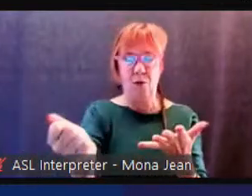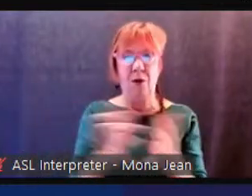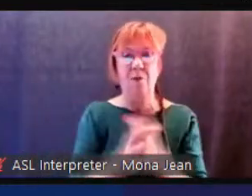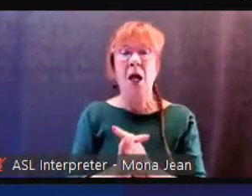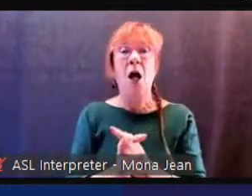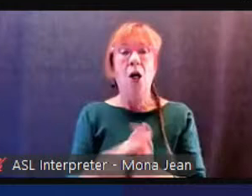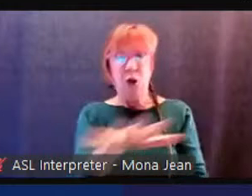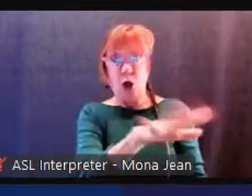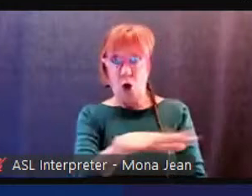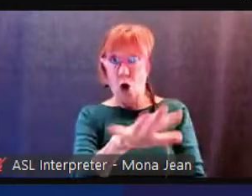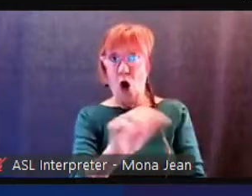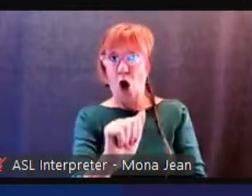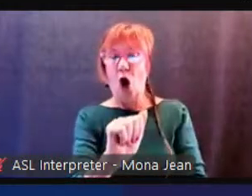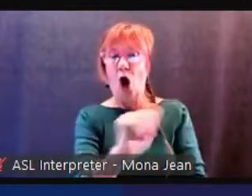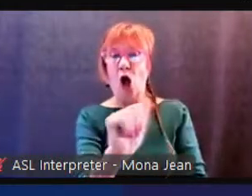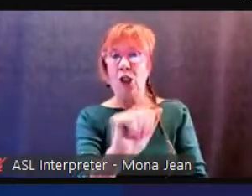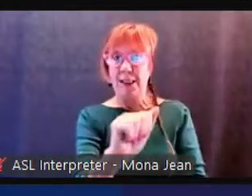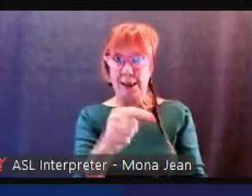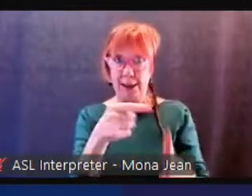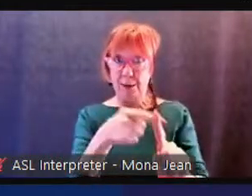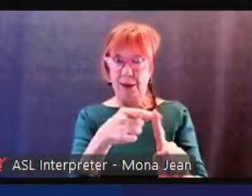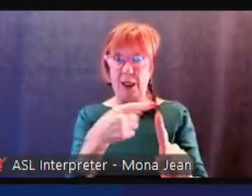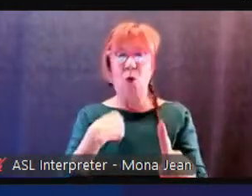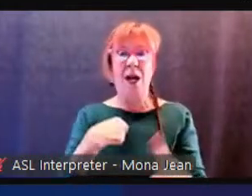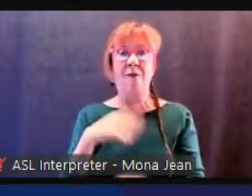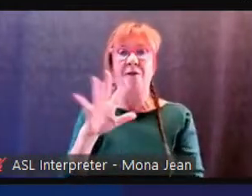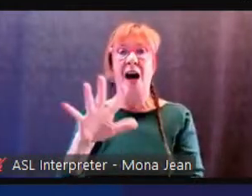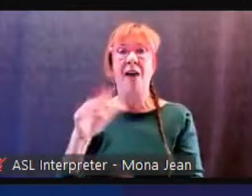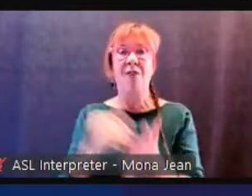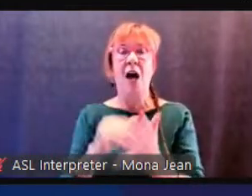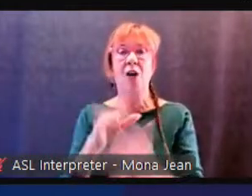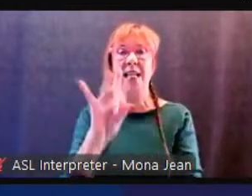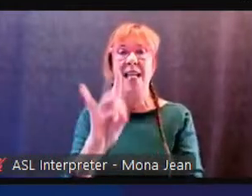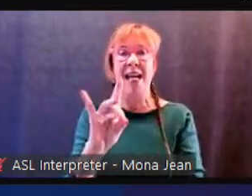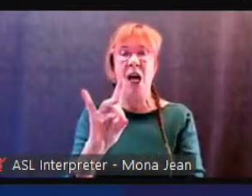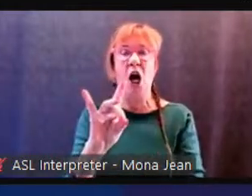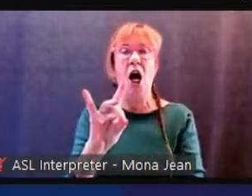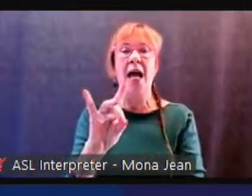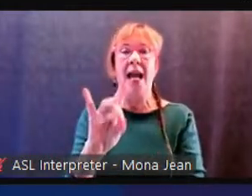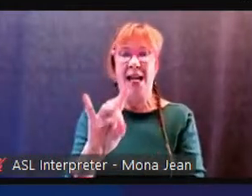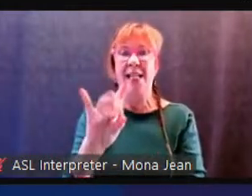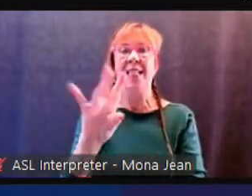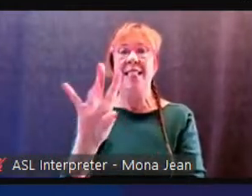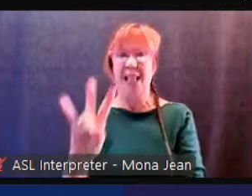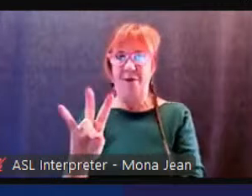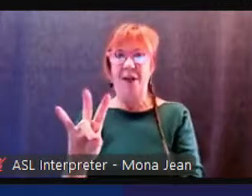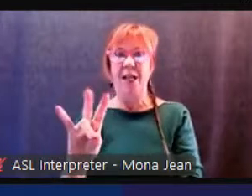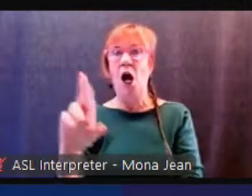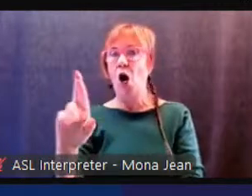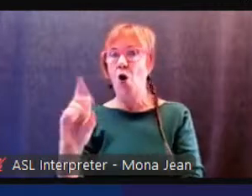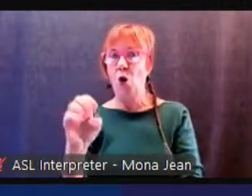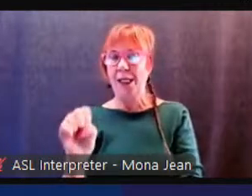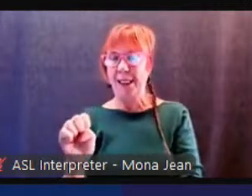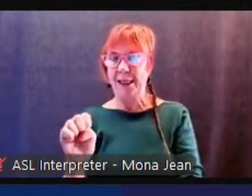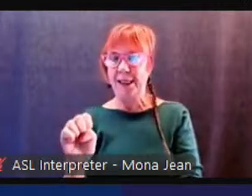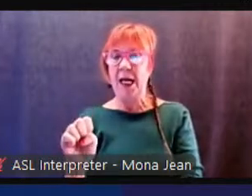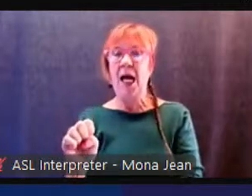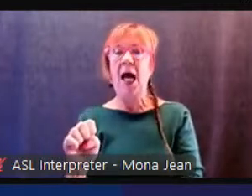Altadena specifically, we're 5,087 ROEs, and we have sent over